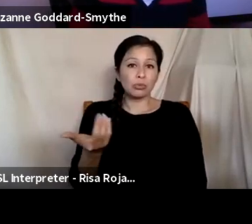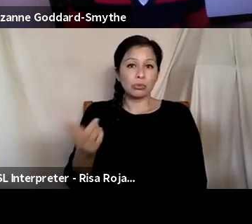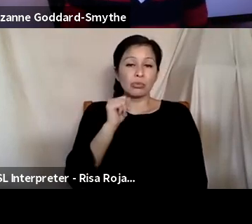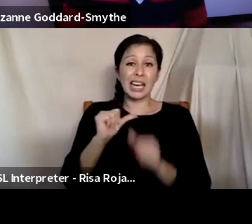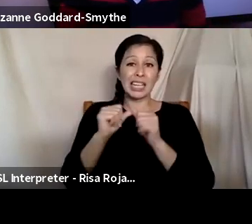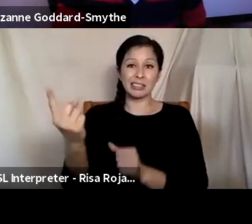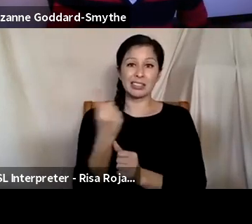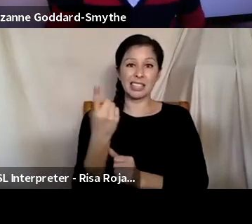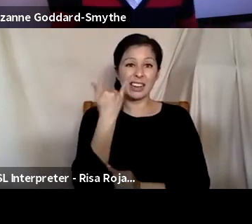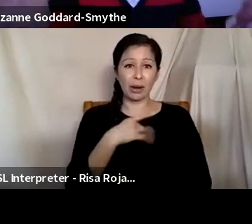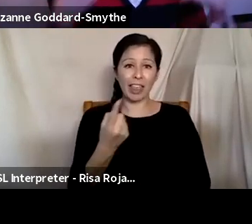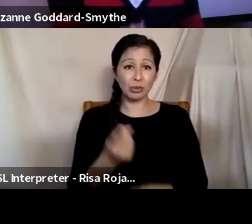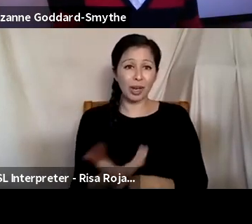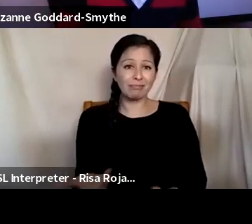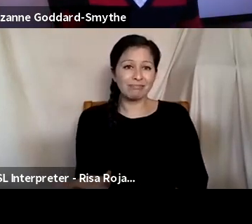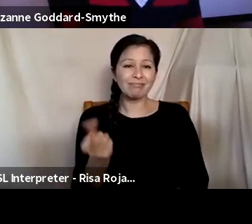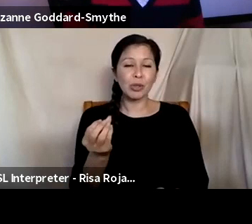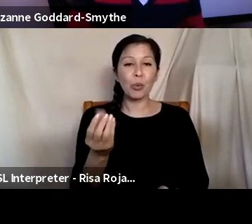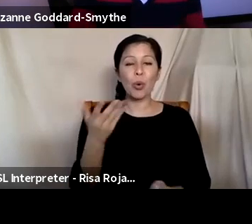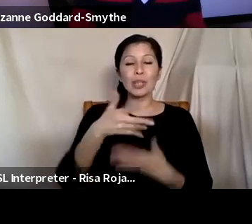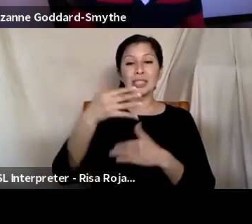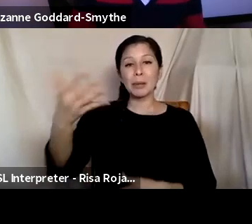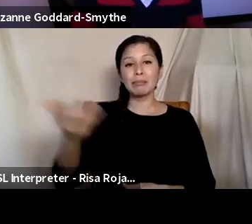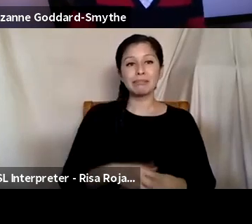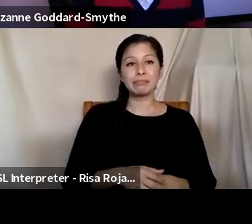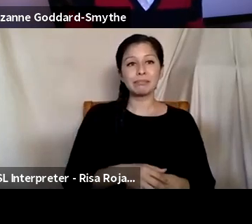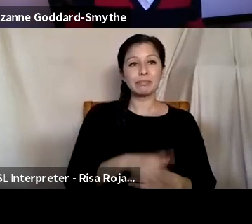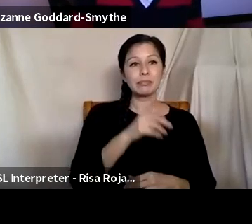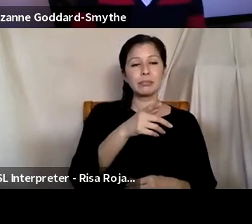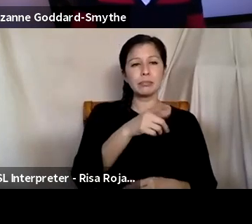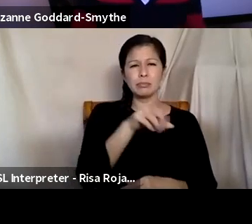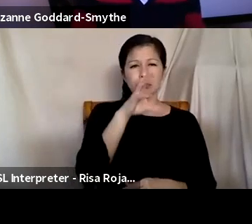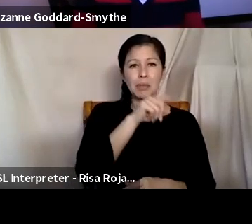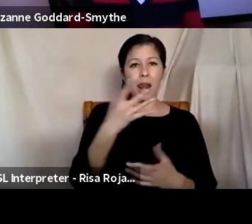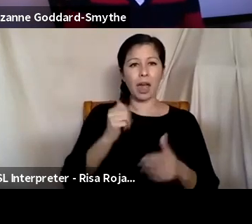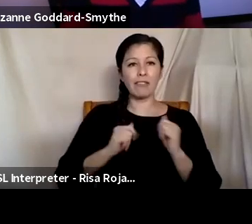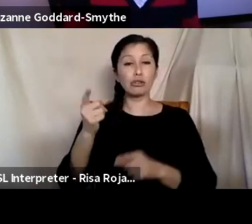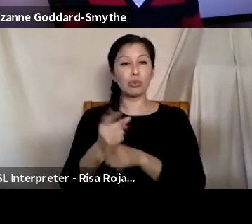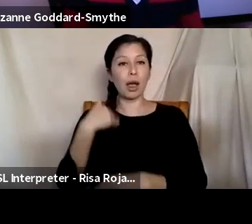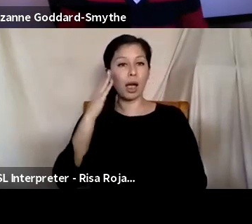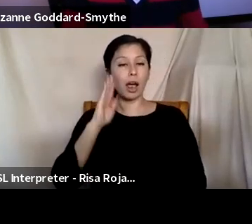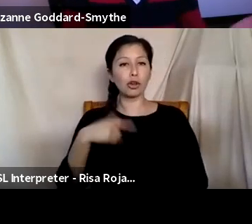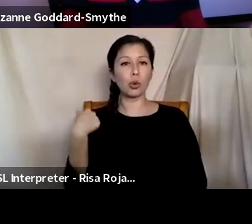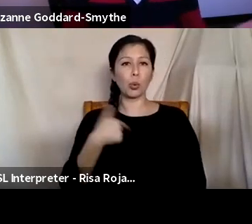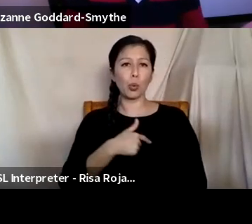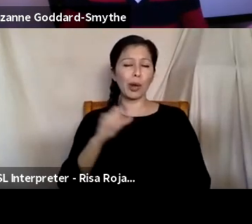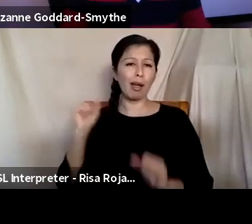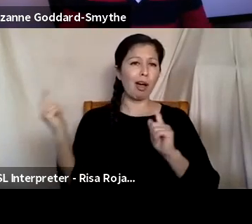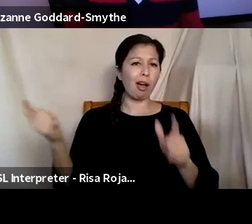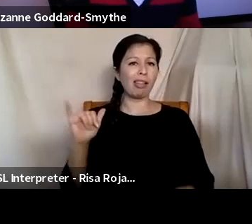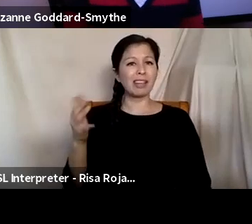continuing to come in if we didn't like you. So, and sometimes a lot of actors. Yeah. And I know we all kind